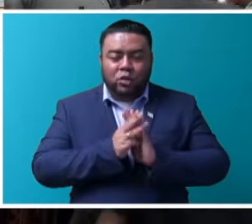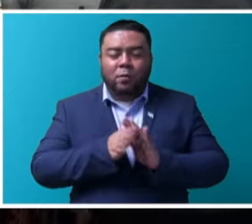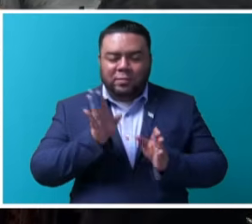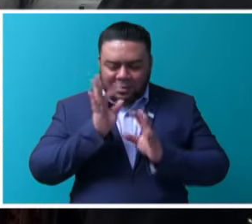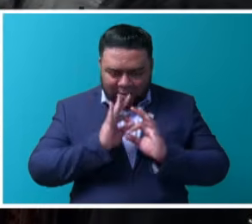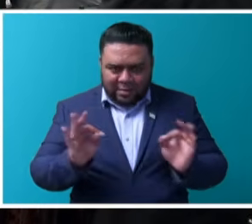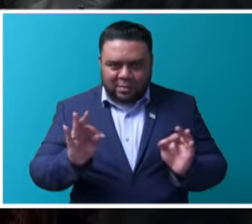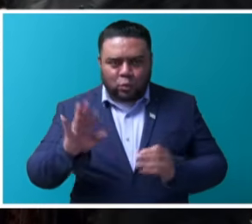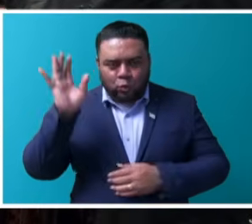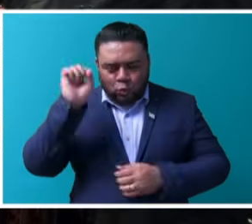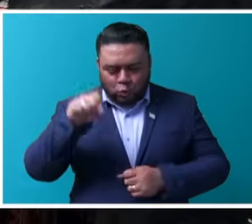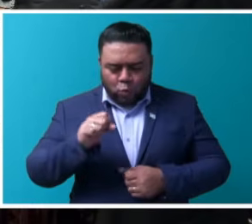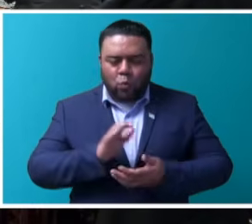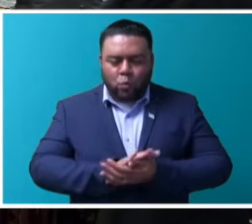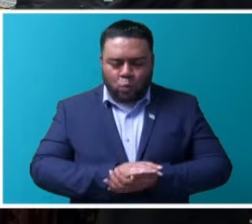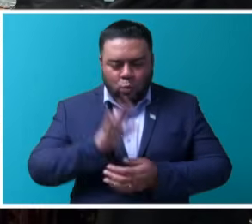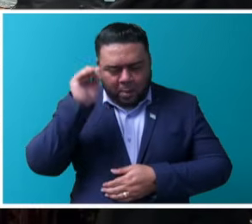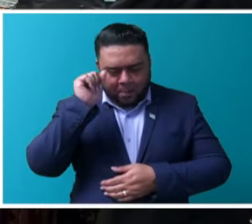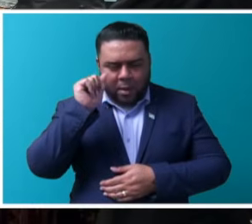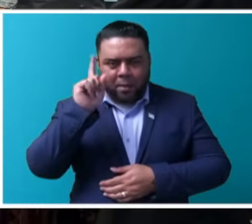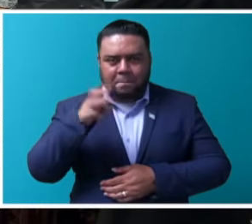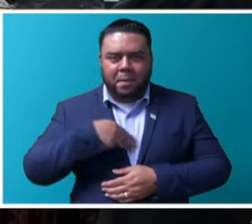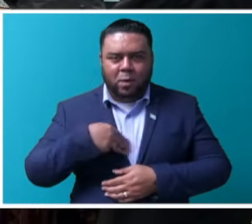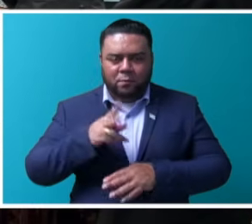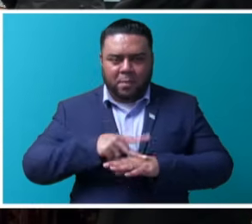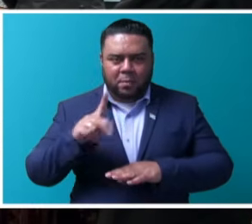remembrance for our dearly departed Honorable Vartimi Real.